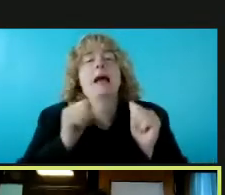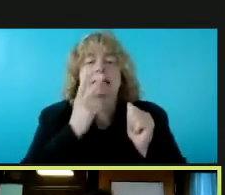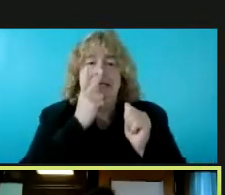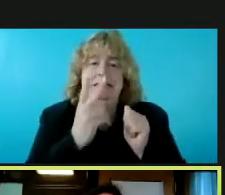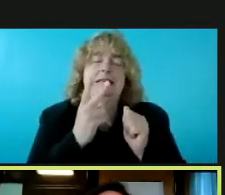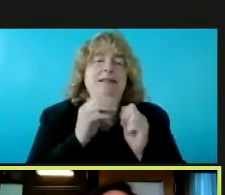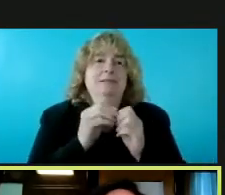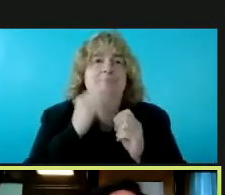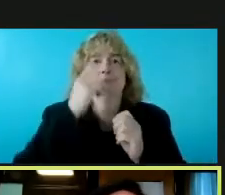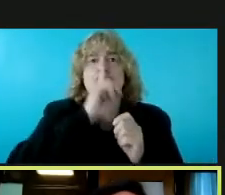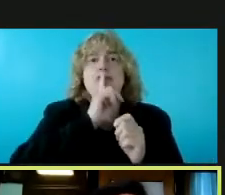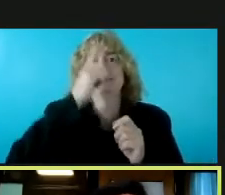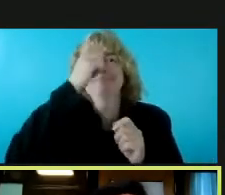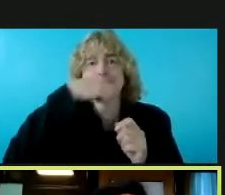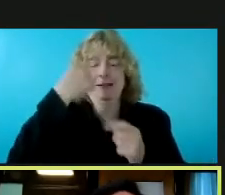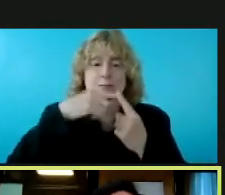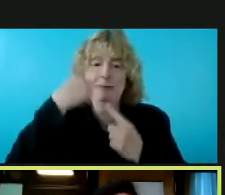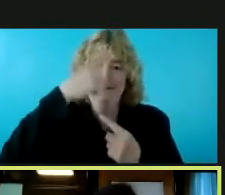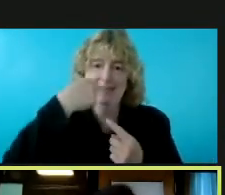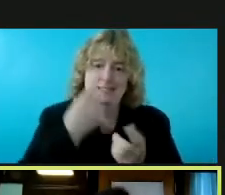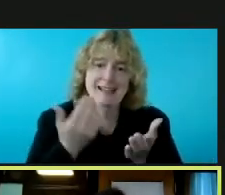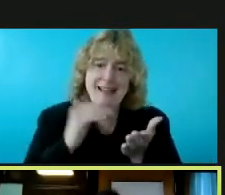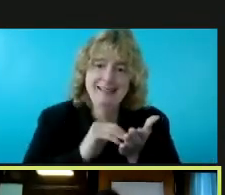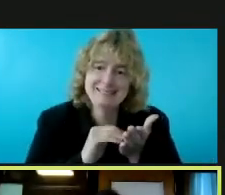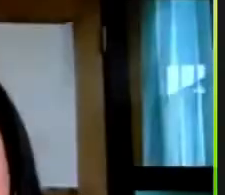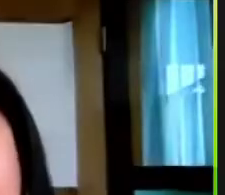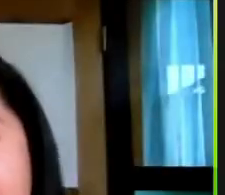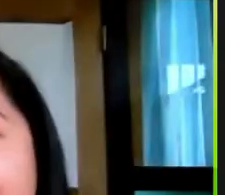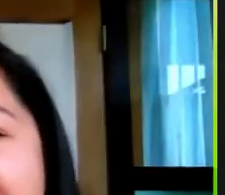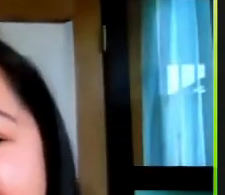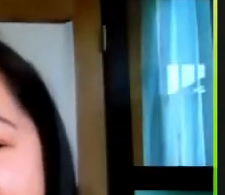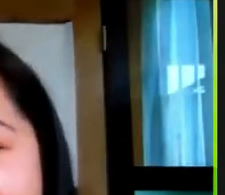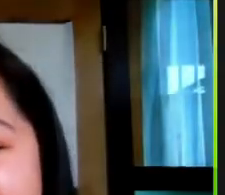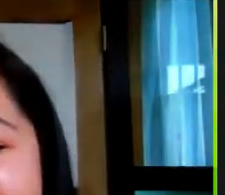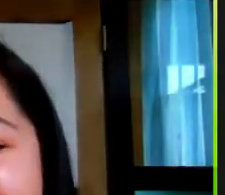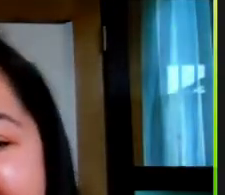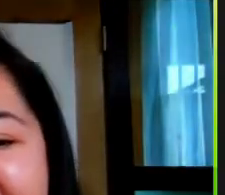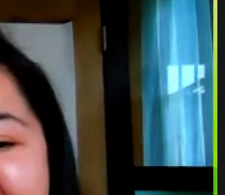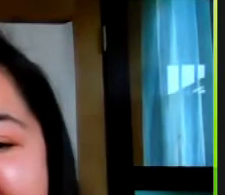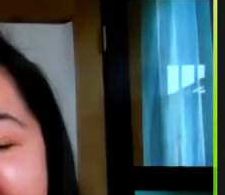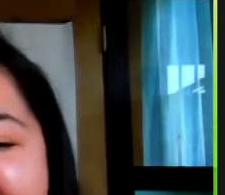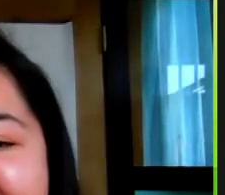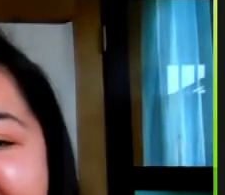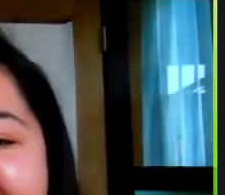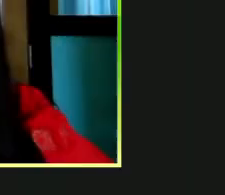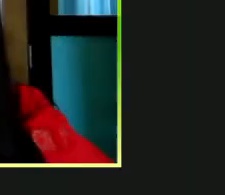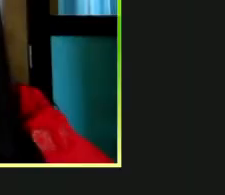will present Rajishi. She will continue the rest of the show.